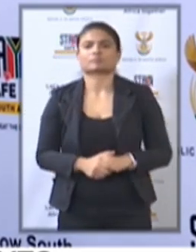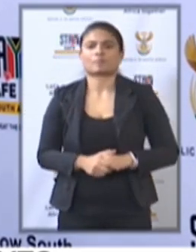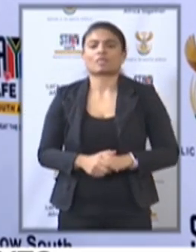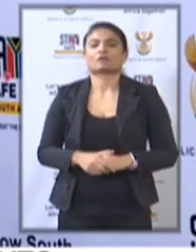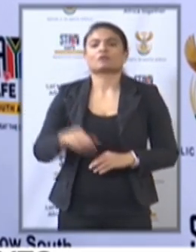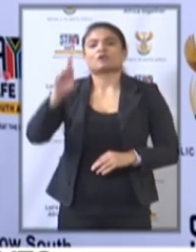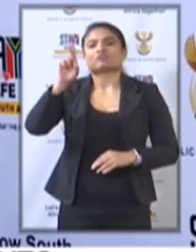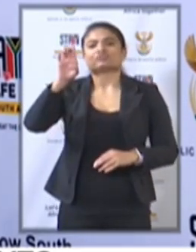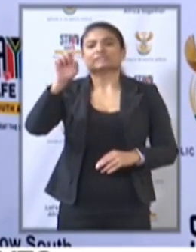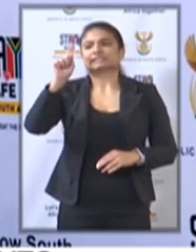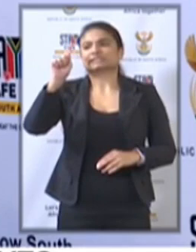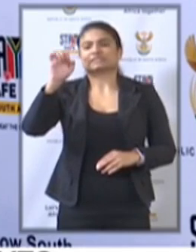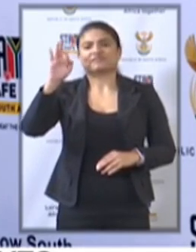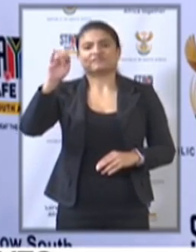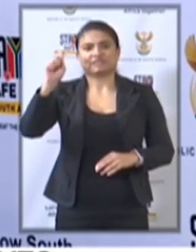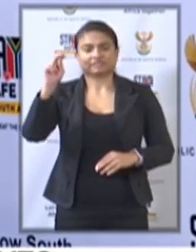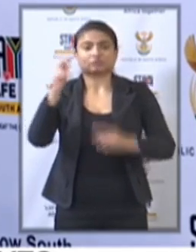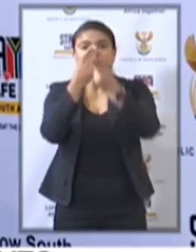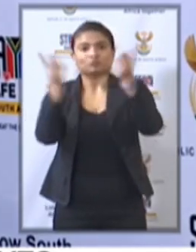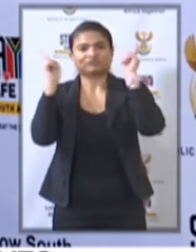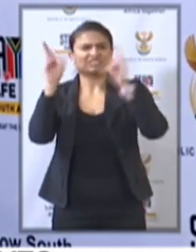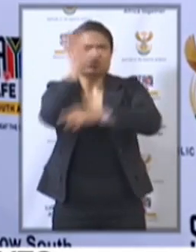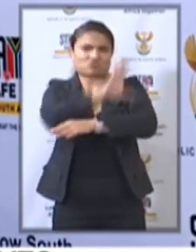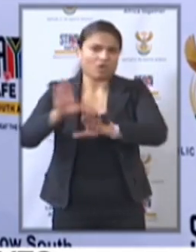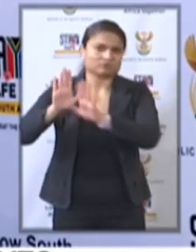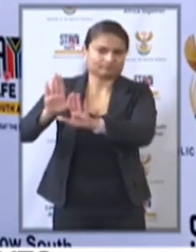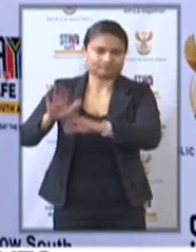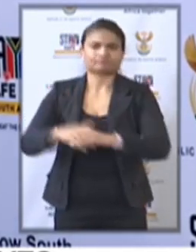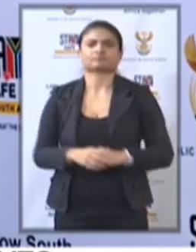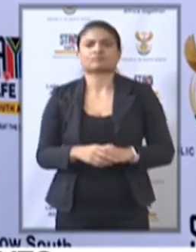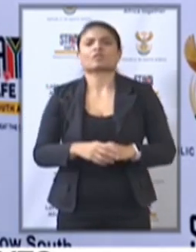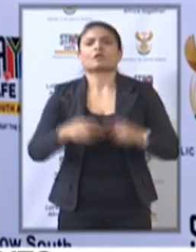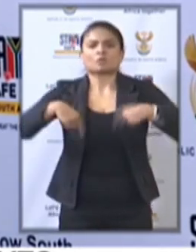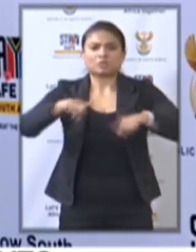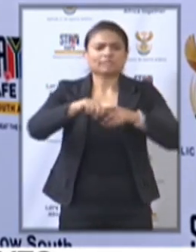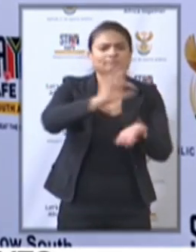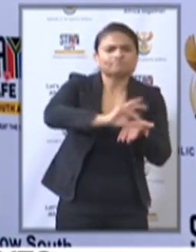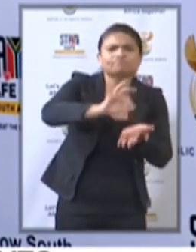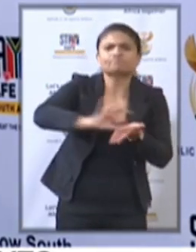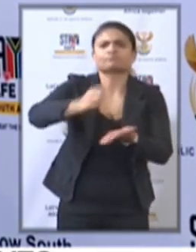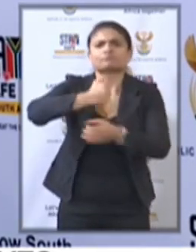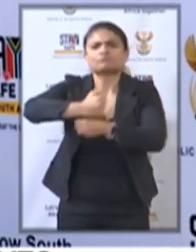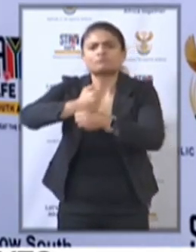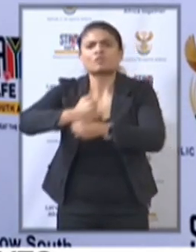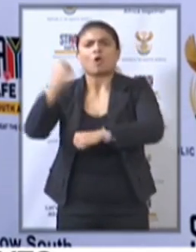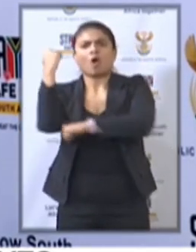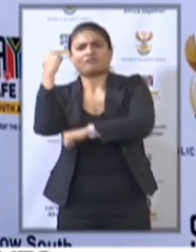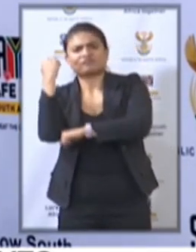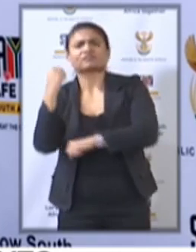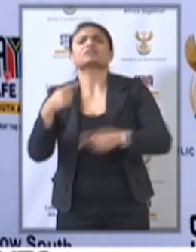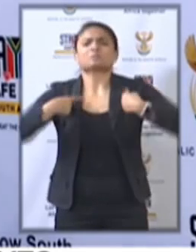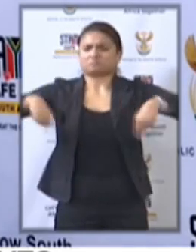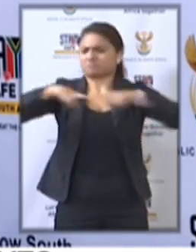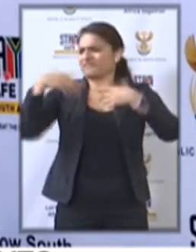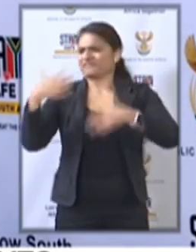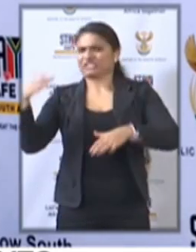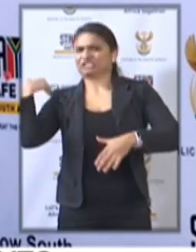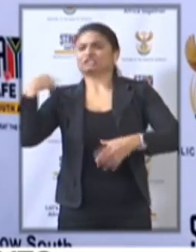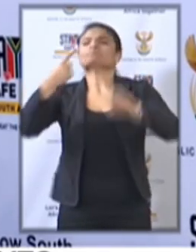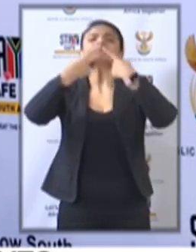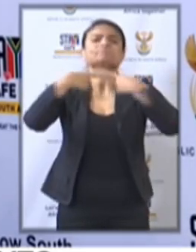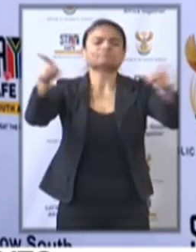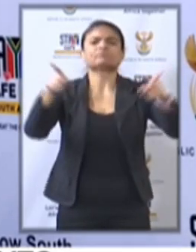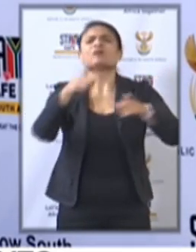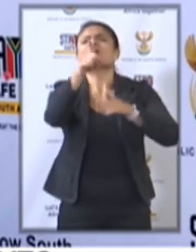vocational training colleges, students have returned as per our announcement last time. For example,